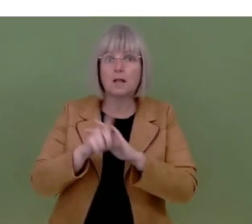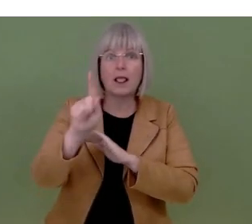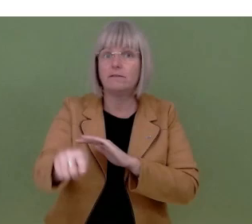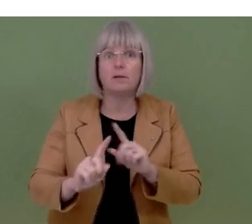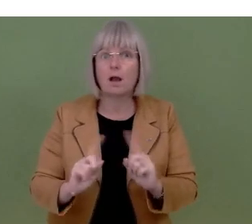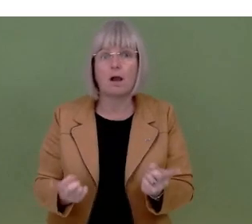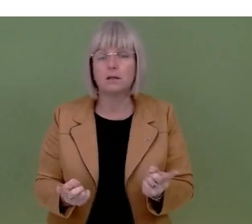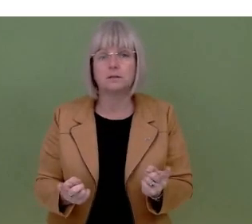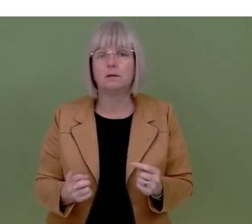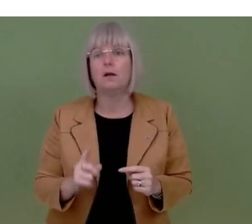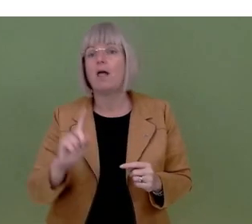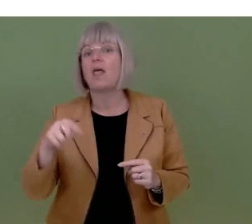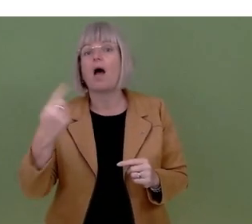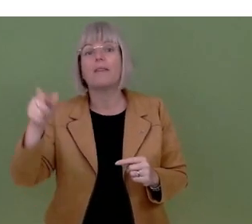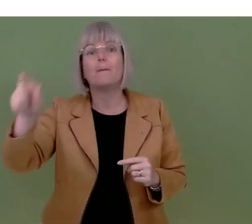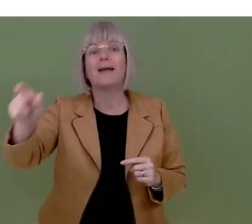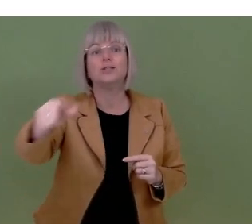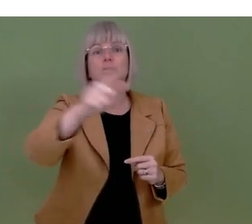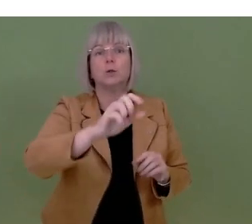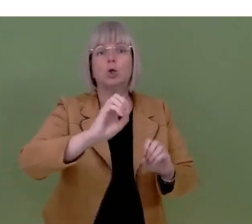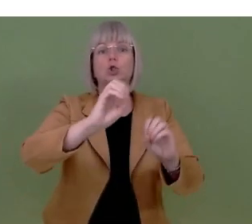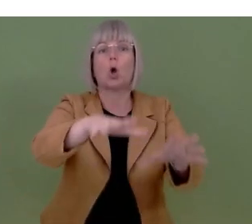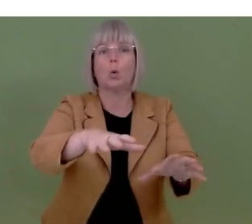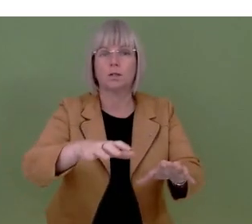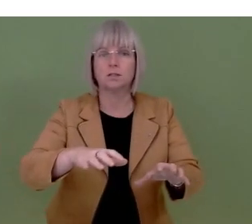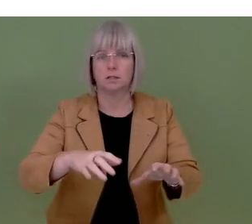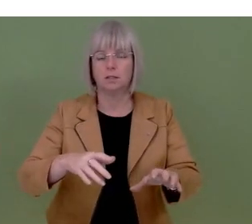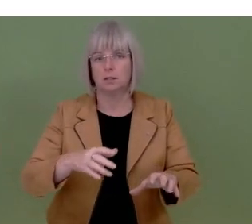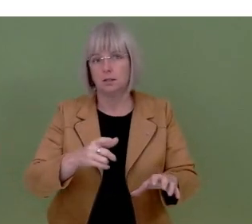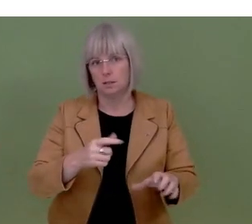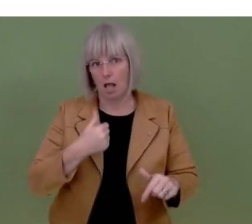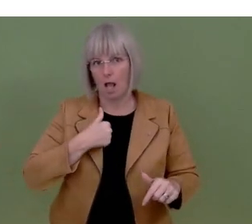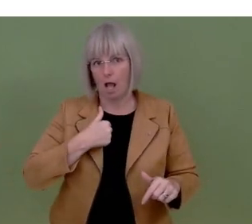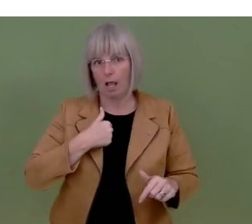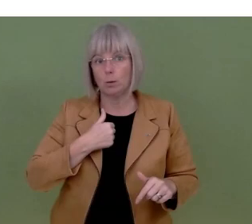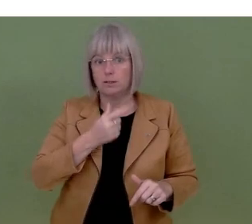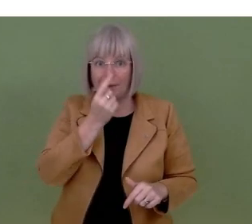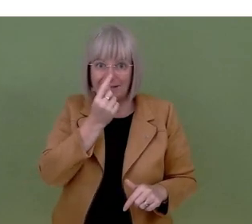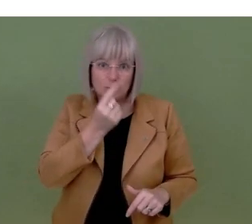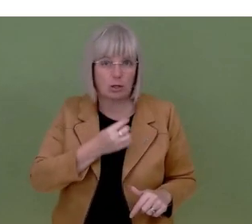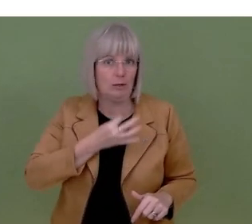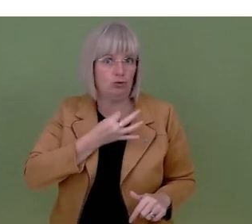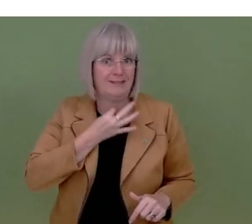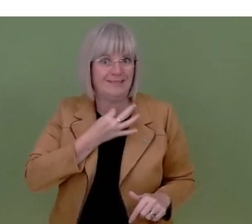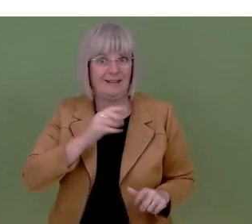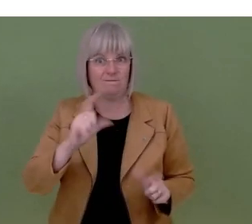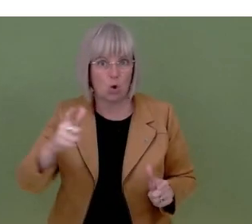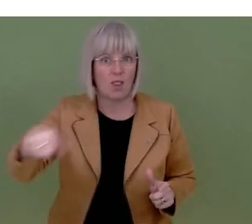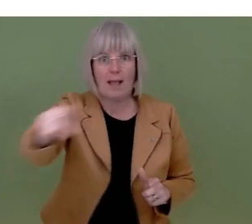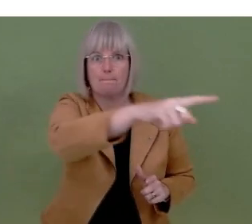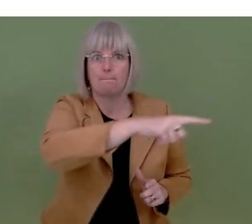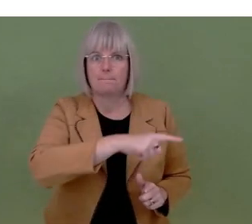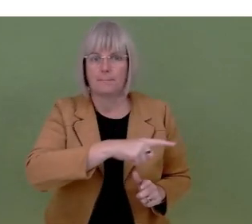on the ward were told that I was potentially a danger. So that for me was also